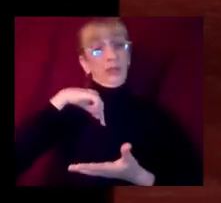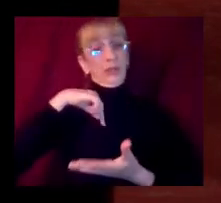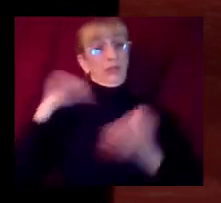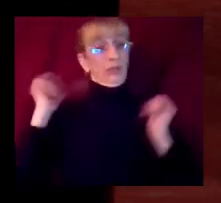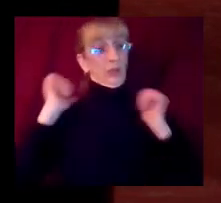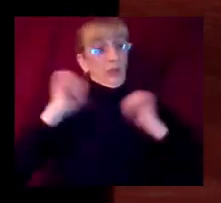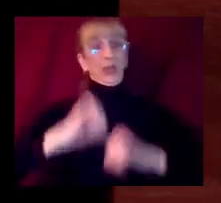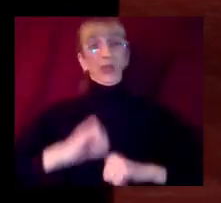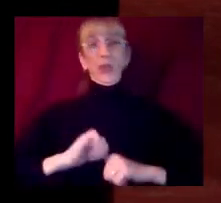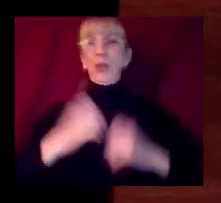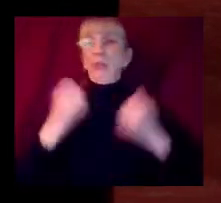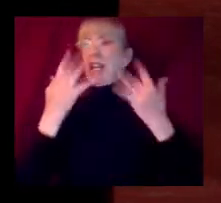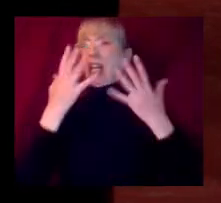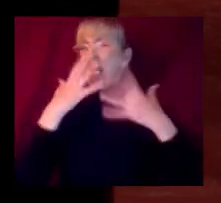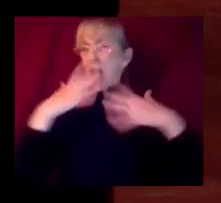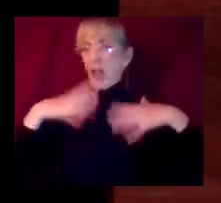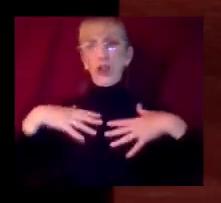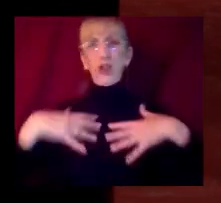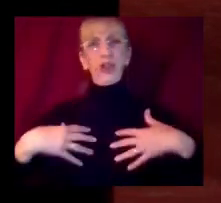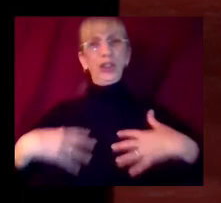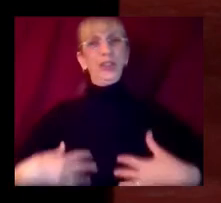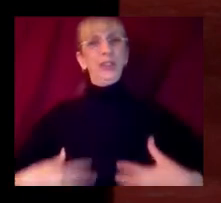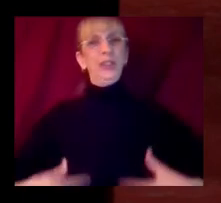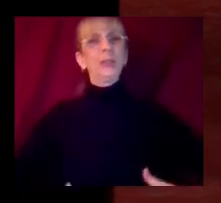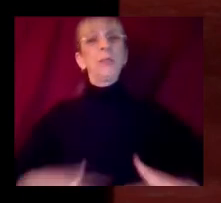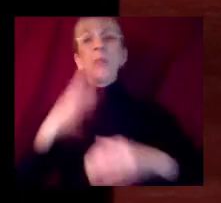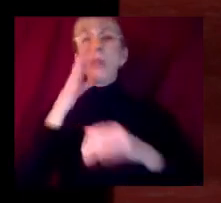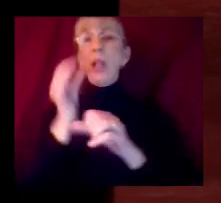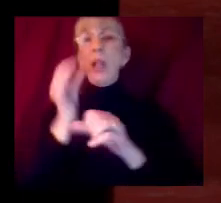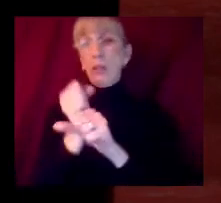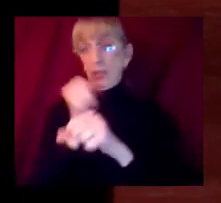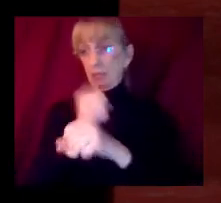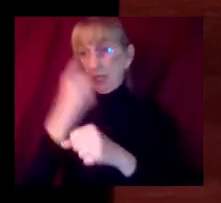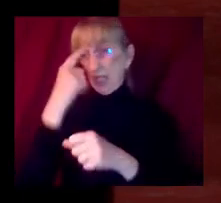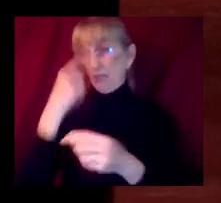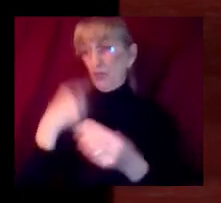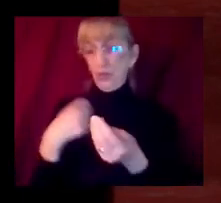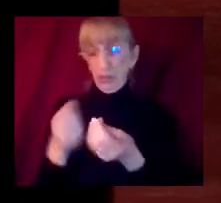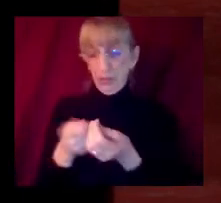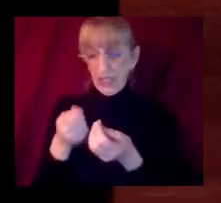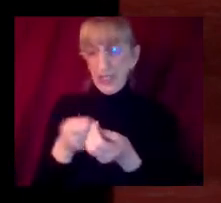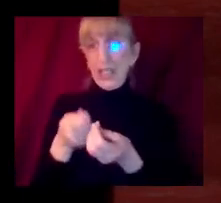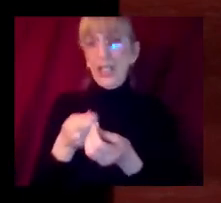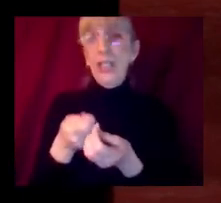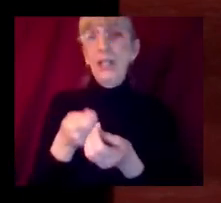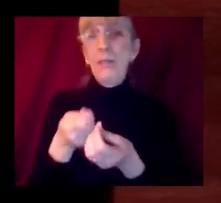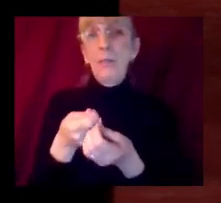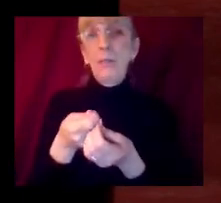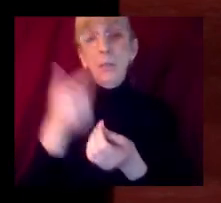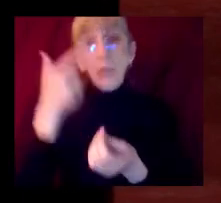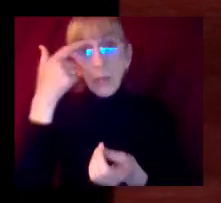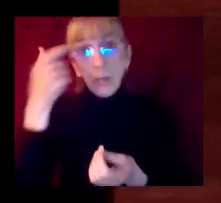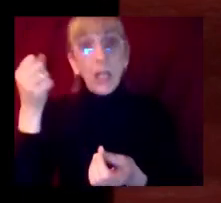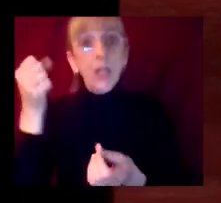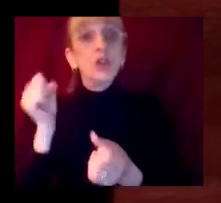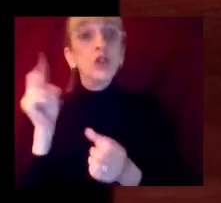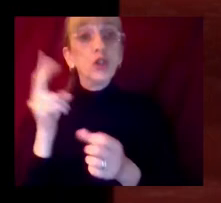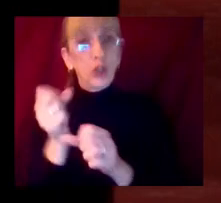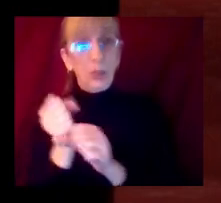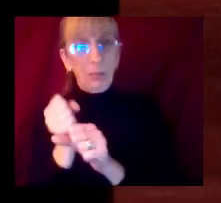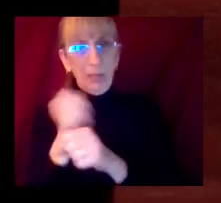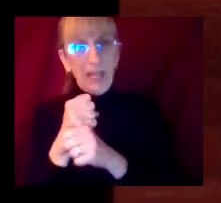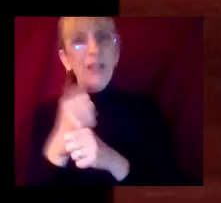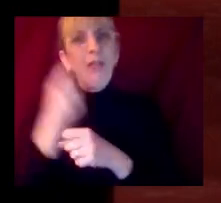of many colors, Mama made for me, 'cause she made it just for